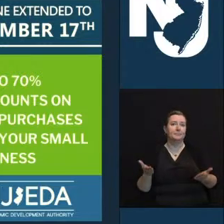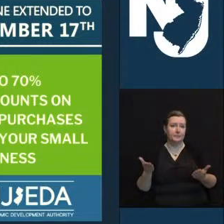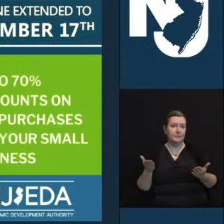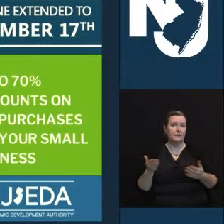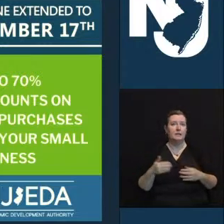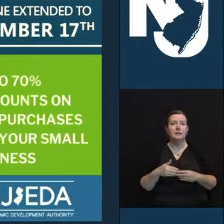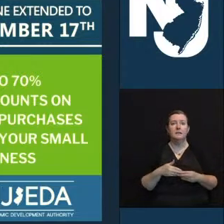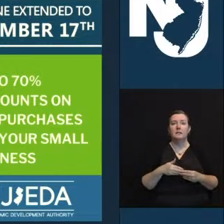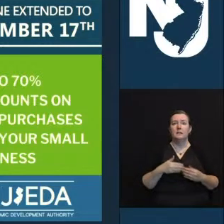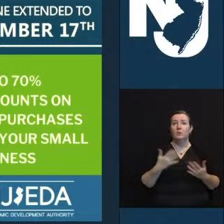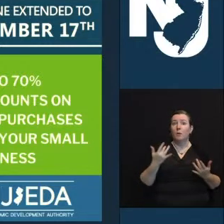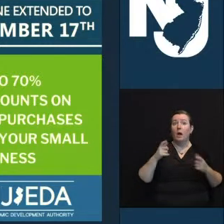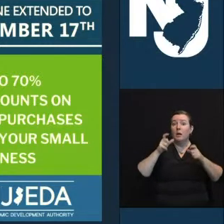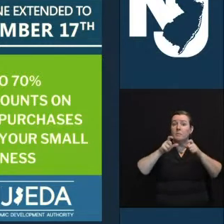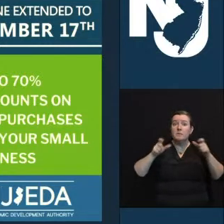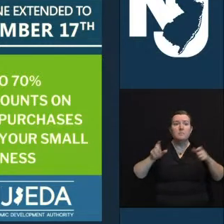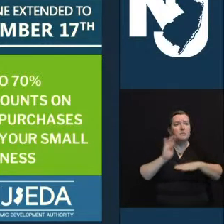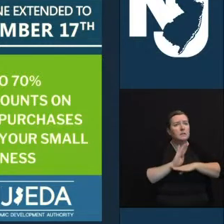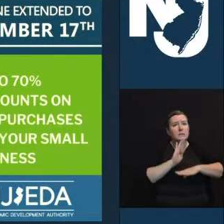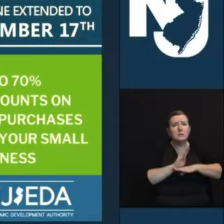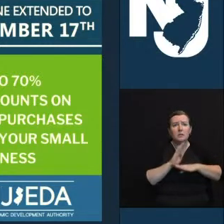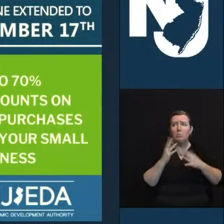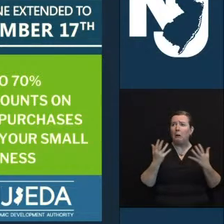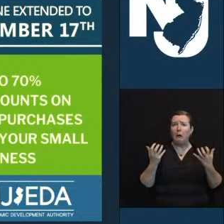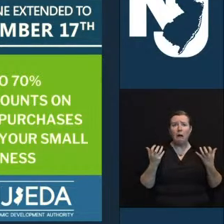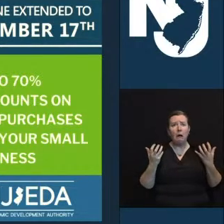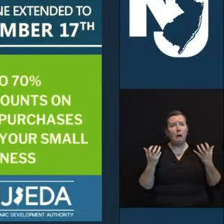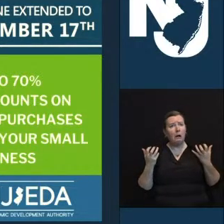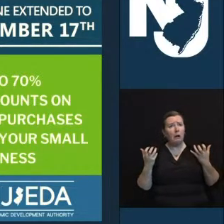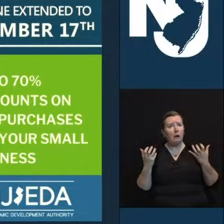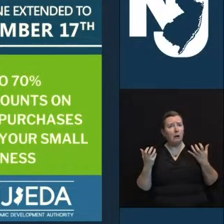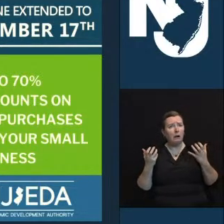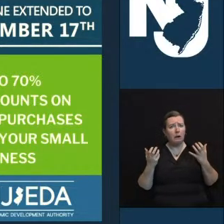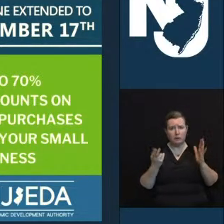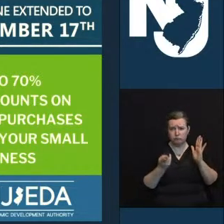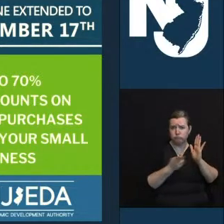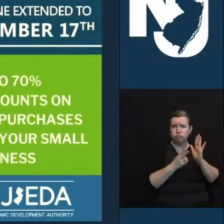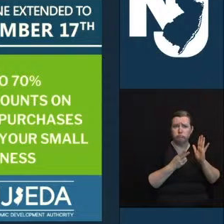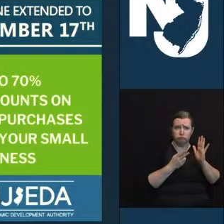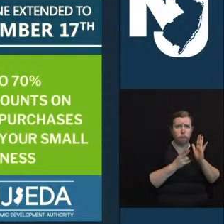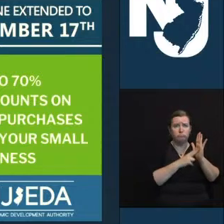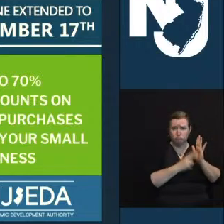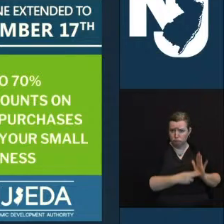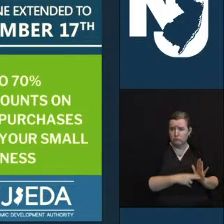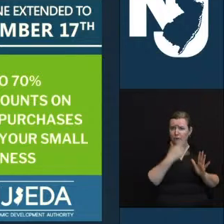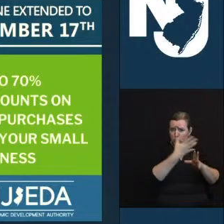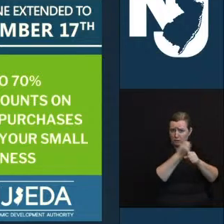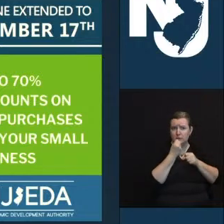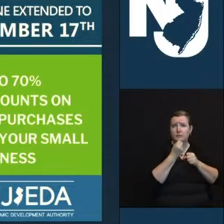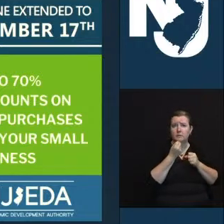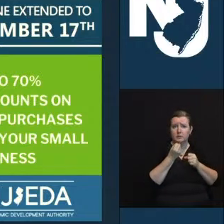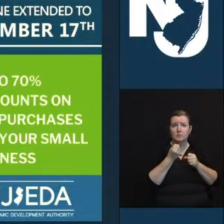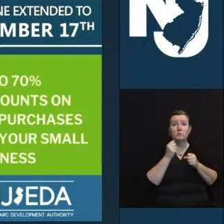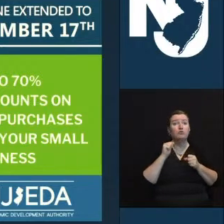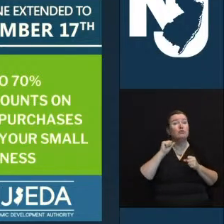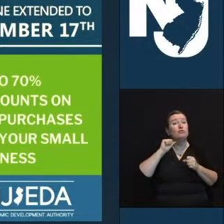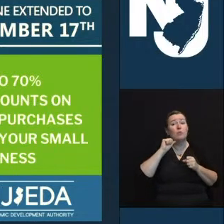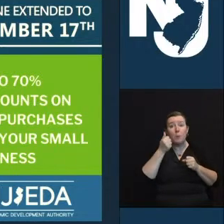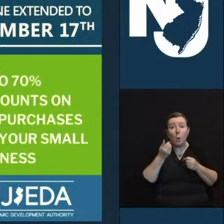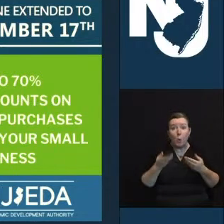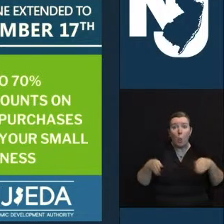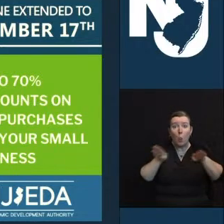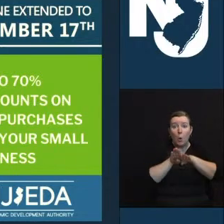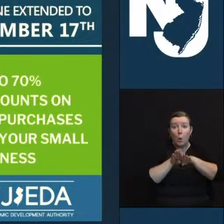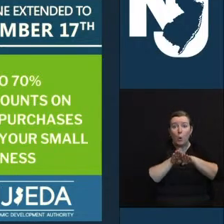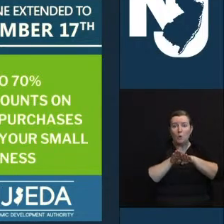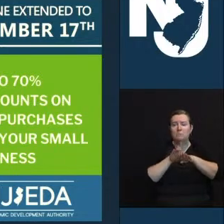strong response representing a clear need for businesses. We are extending the deadline from tomorrow to next Thursday,